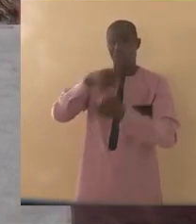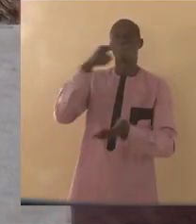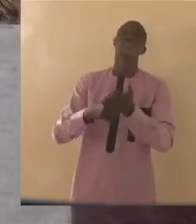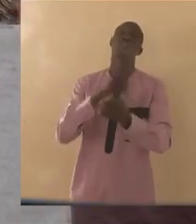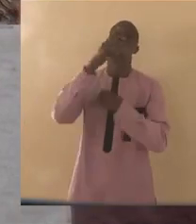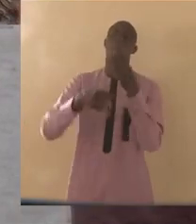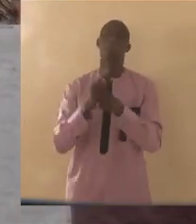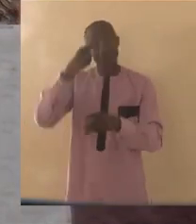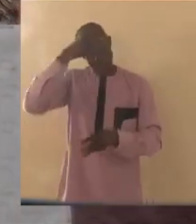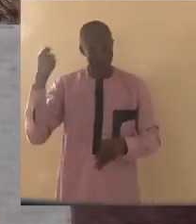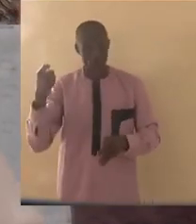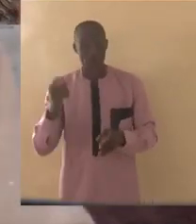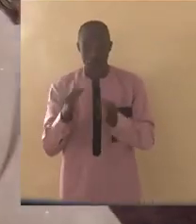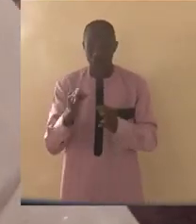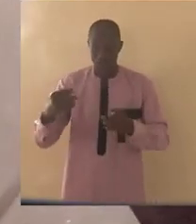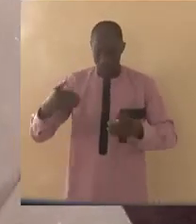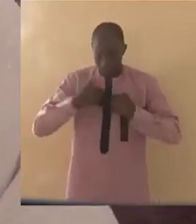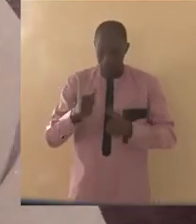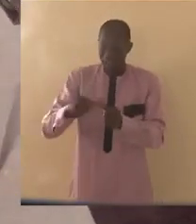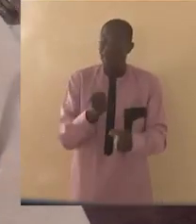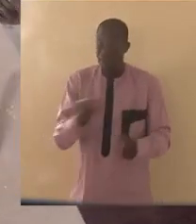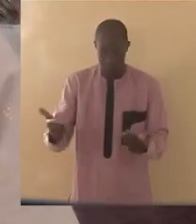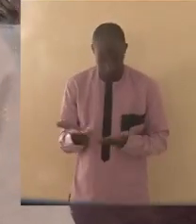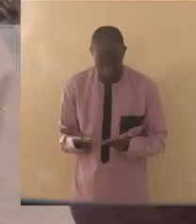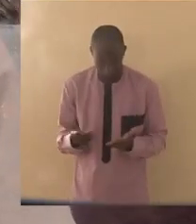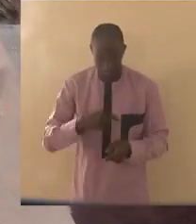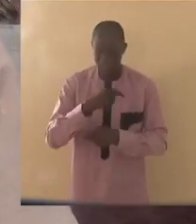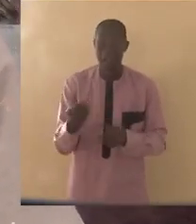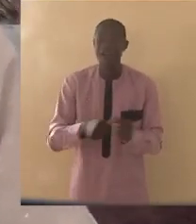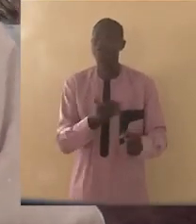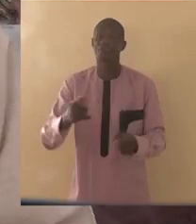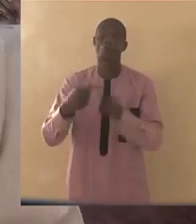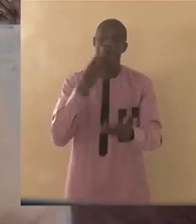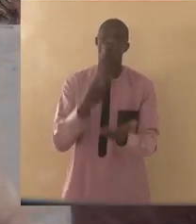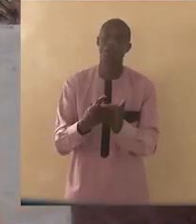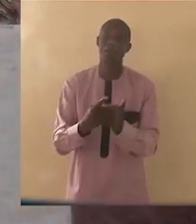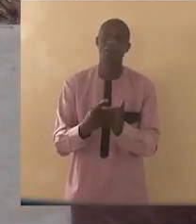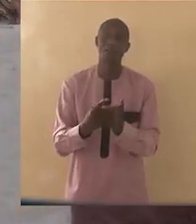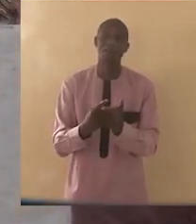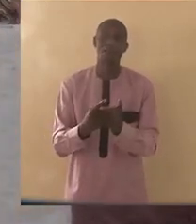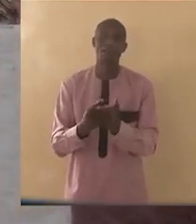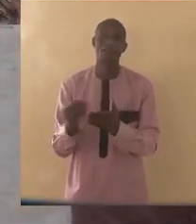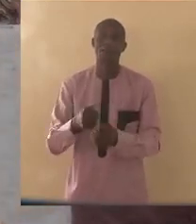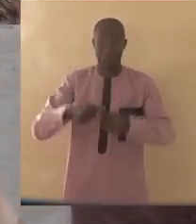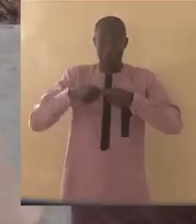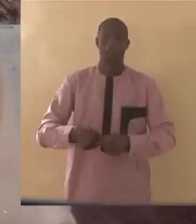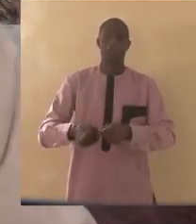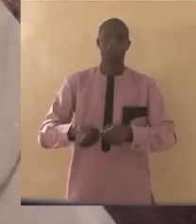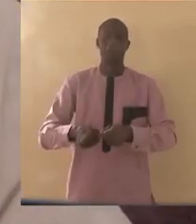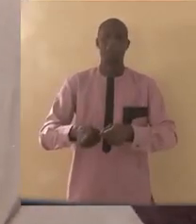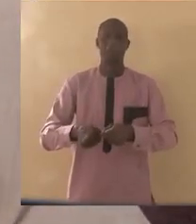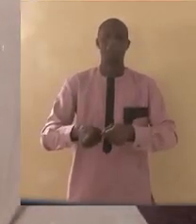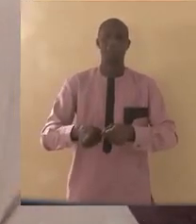this world. Because if we had everything here and everything is going on well, you know what human beings do? They settle for this